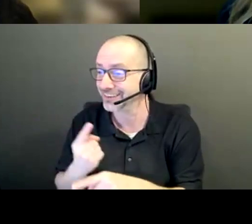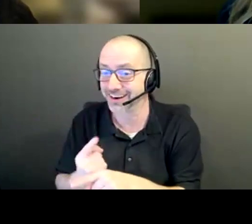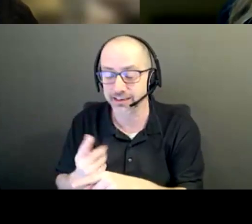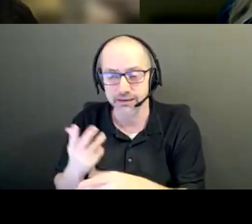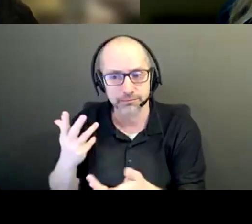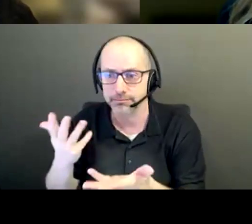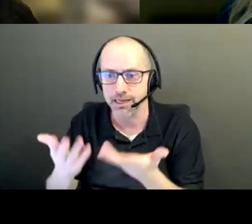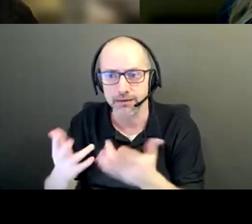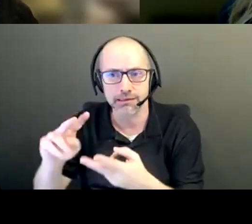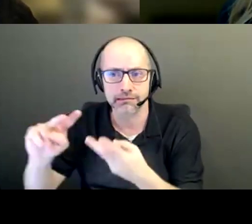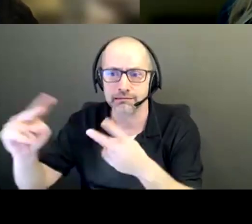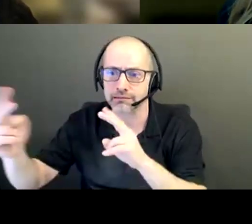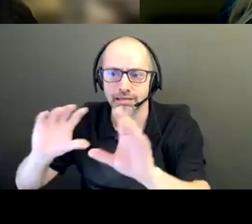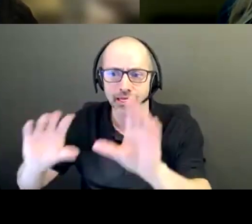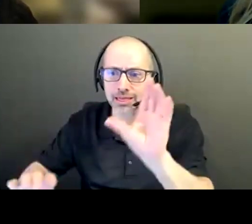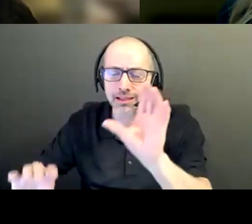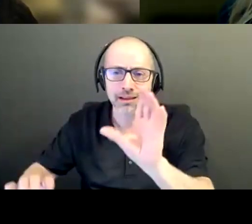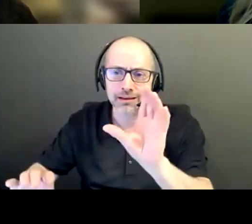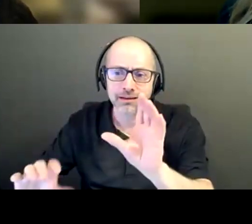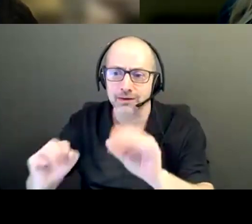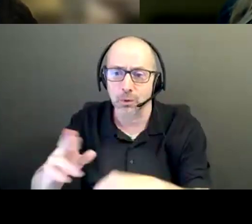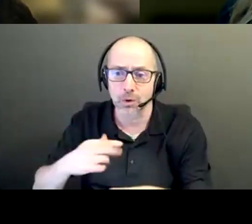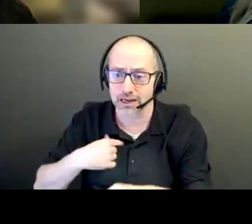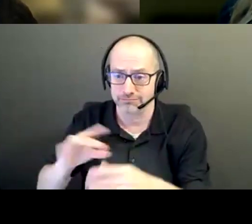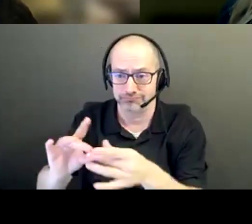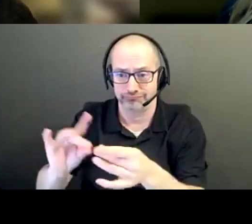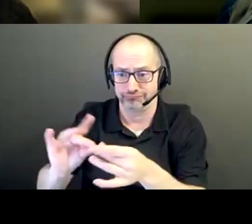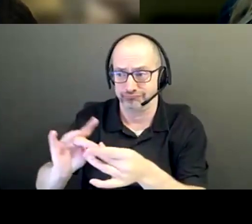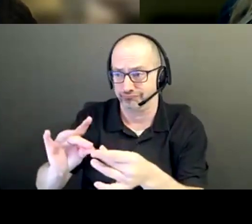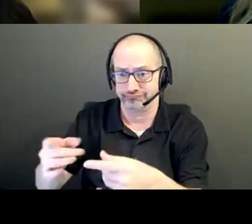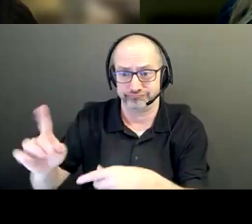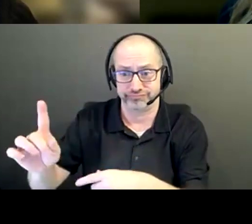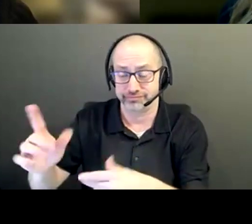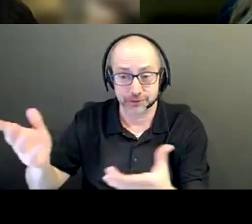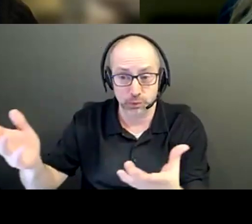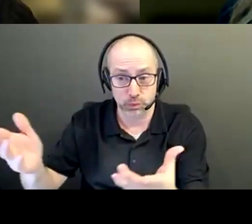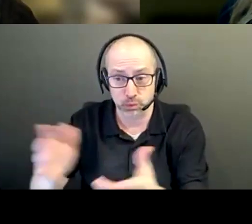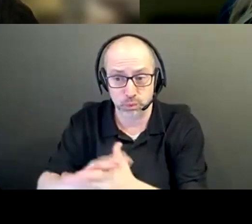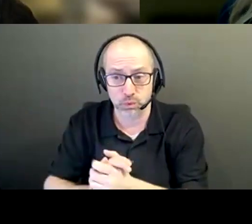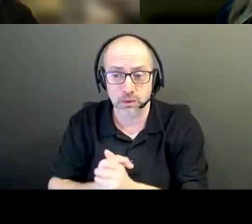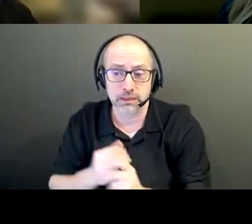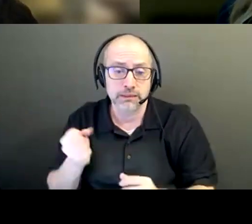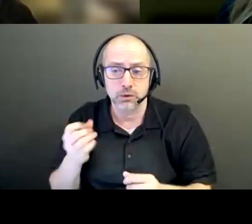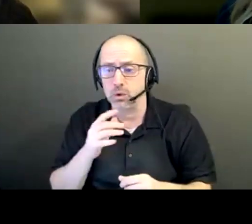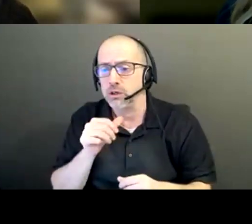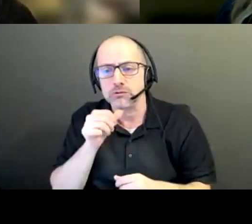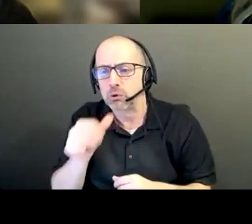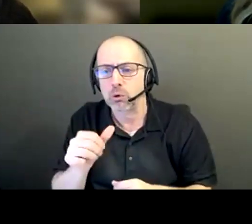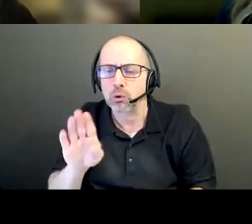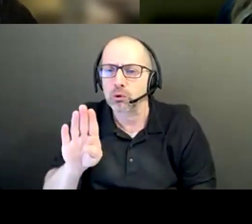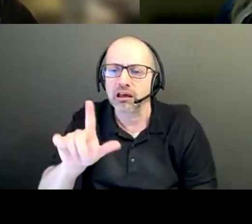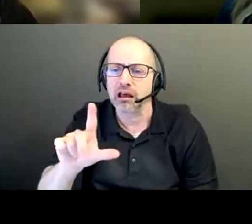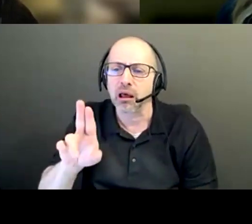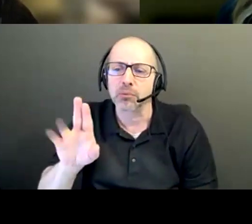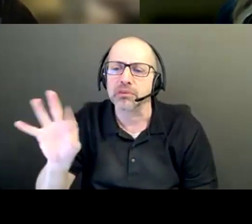or inappropriate, let's just put it that way. So I do encourage everyone not to bluff and